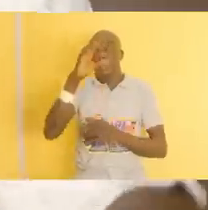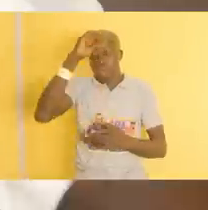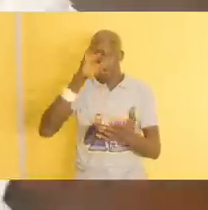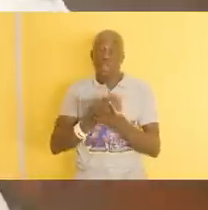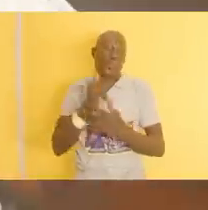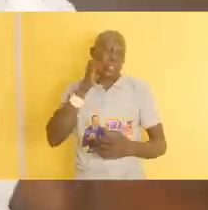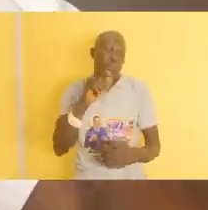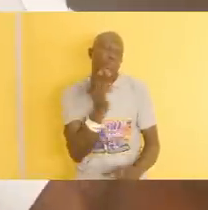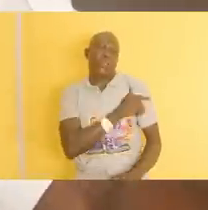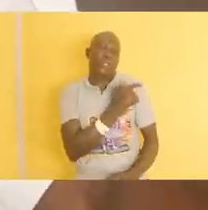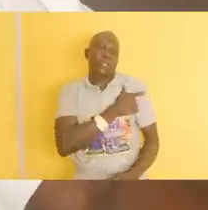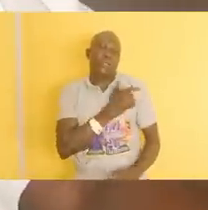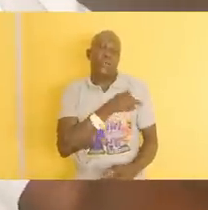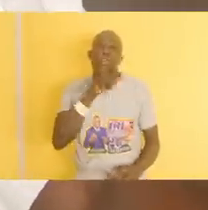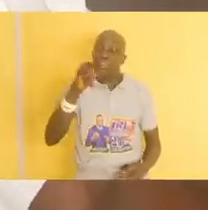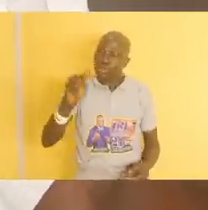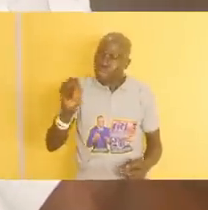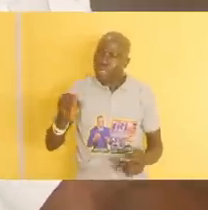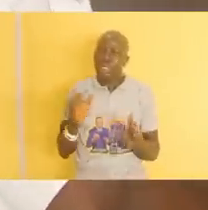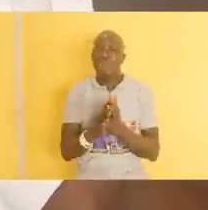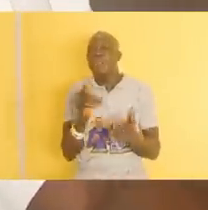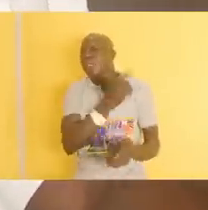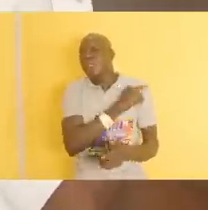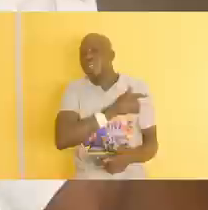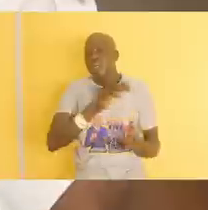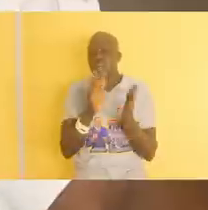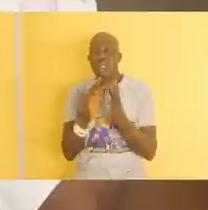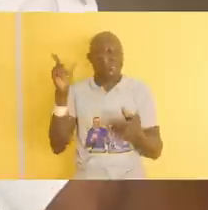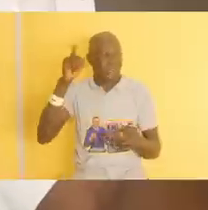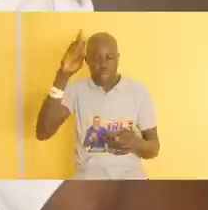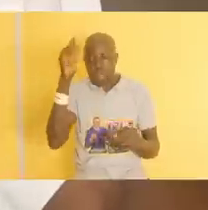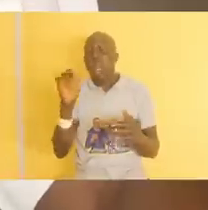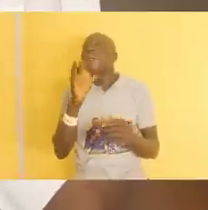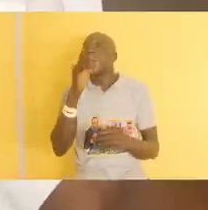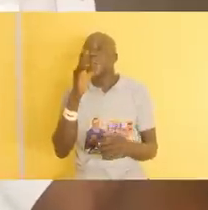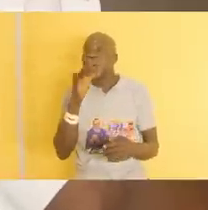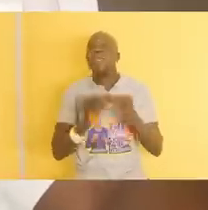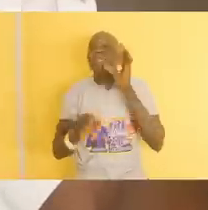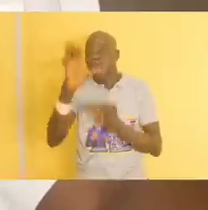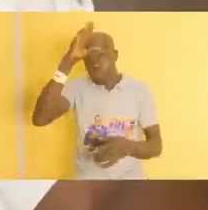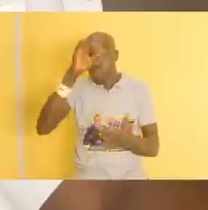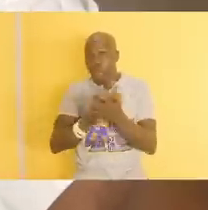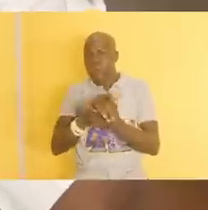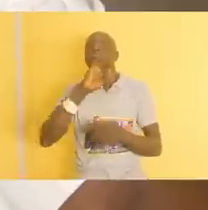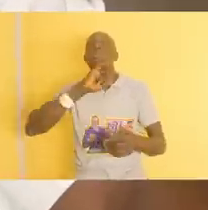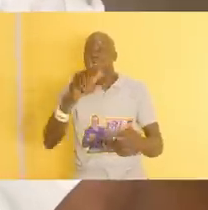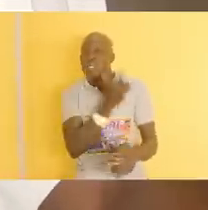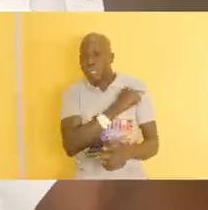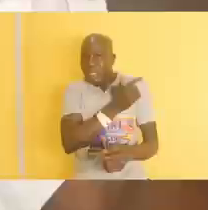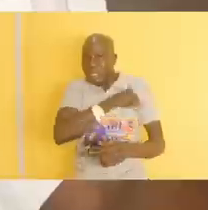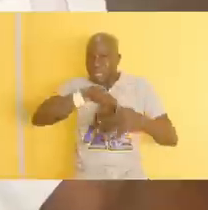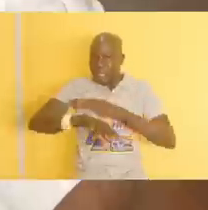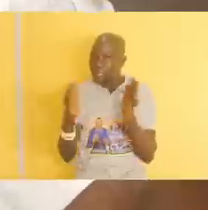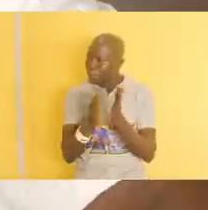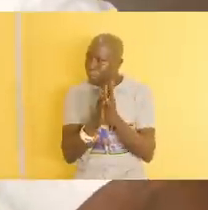Those of you that are praying. Oh, that is lazy prayer. Lazy prayer. Lazy prayer. Mommy. ti oko re ba je ole adura o